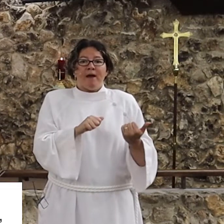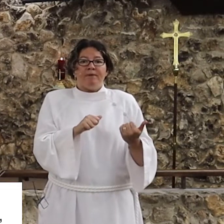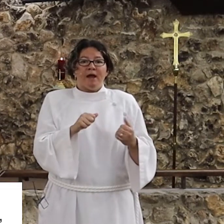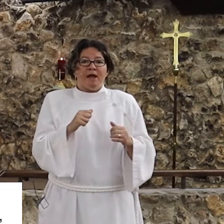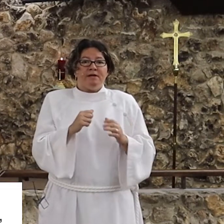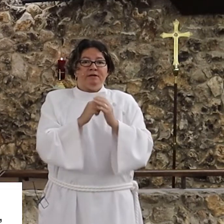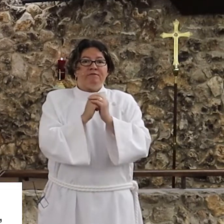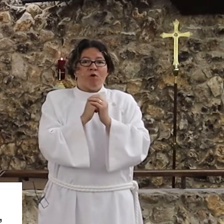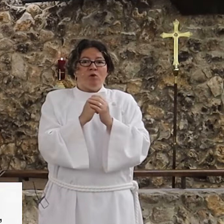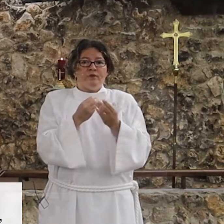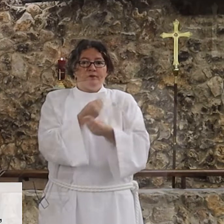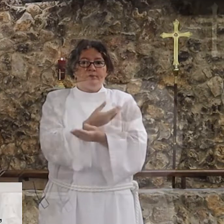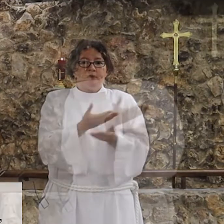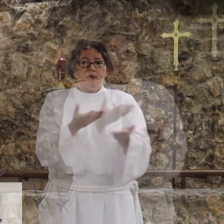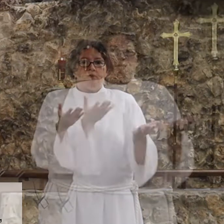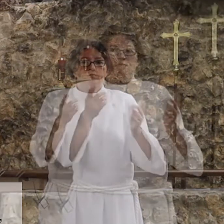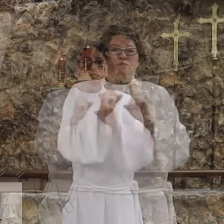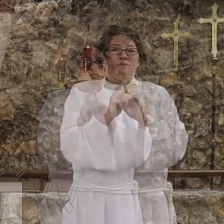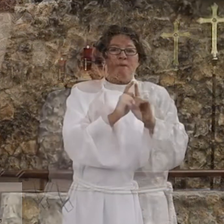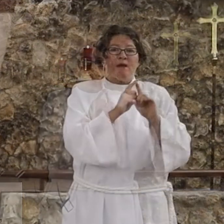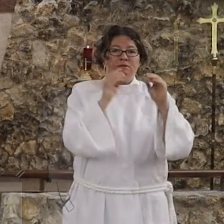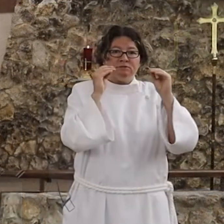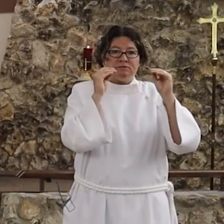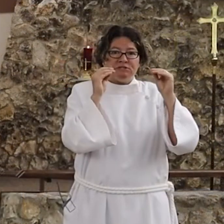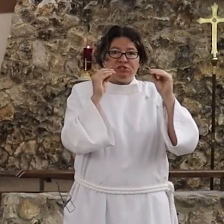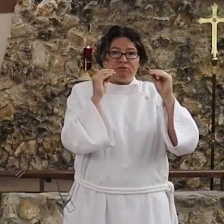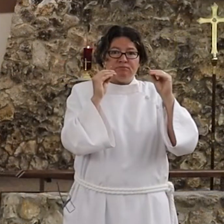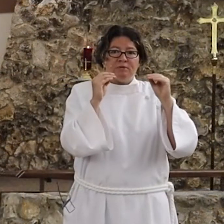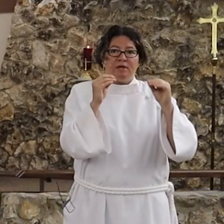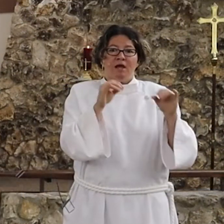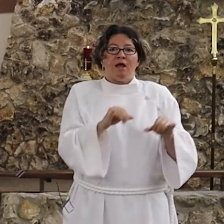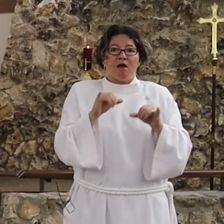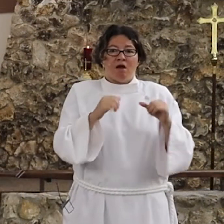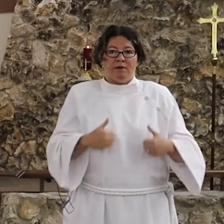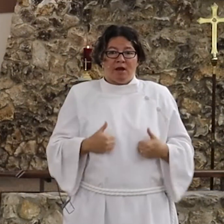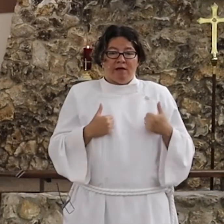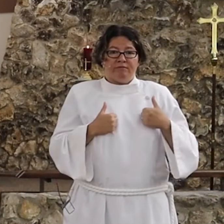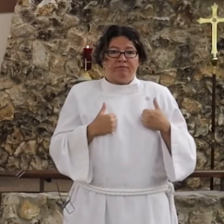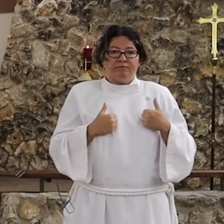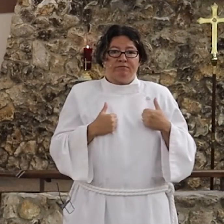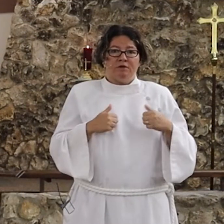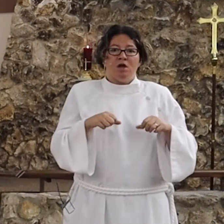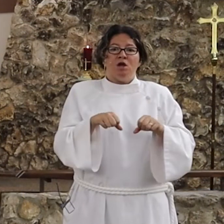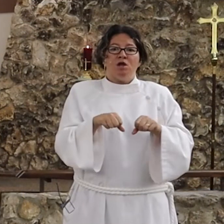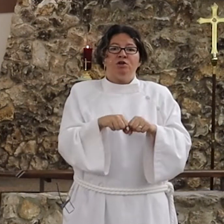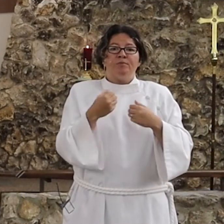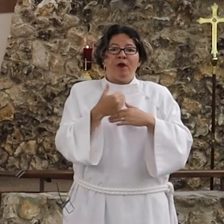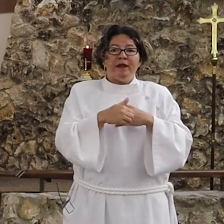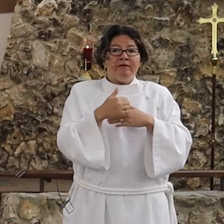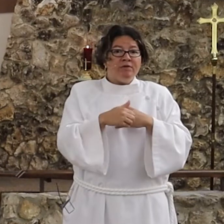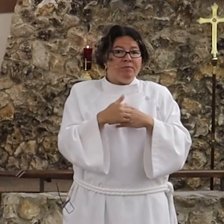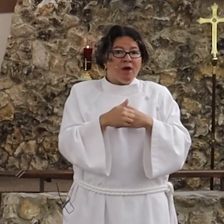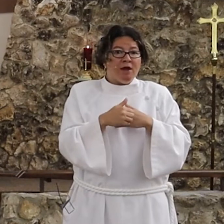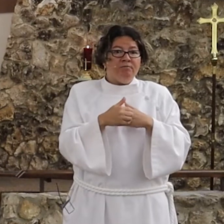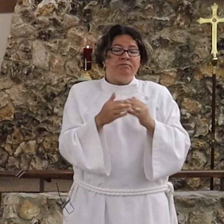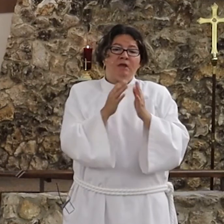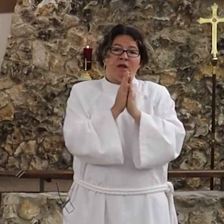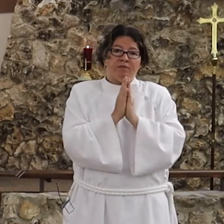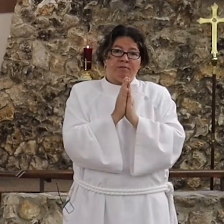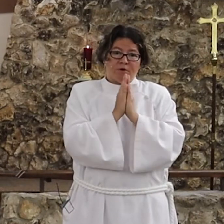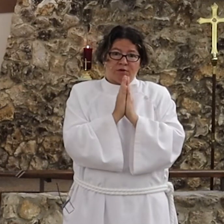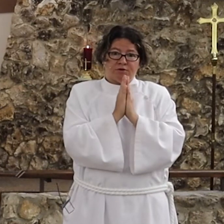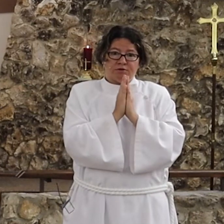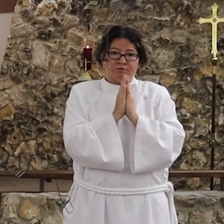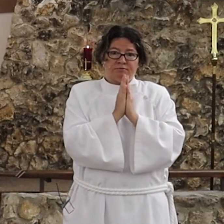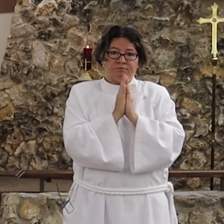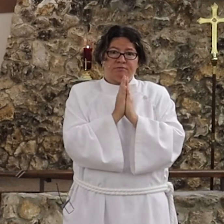The baptized devoted themselves to the apostles' teaching and common life, to the breaking of the bread and